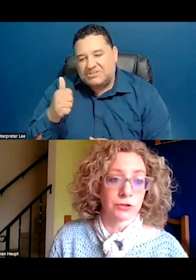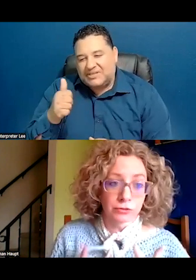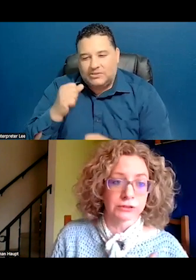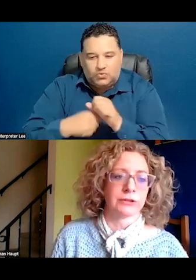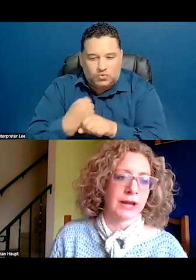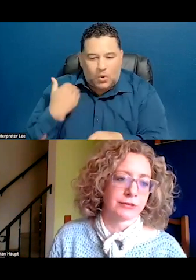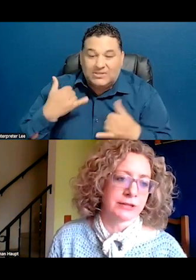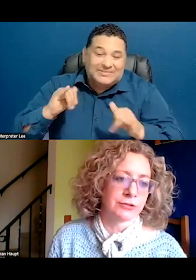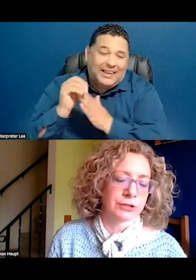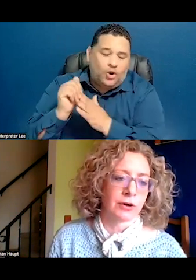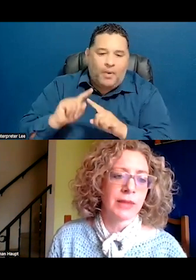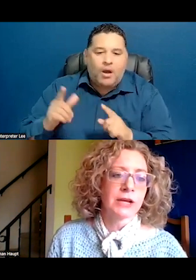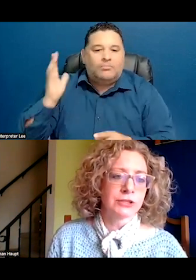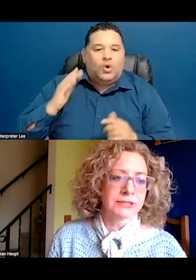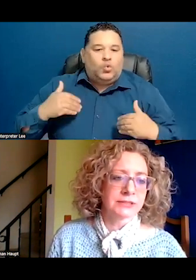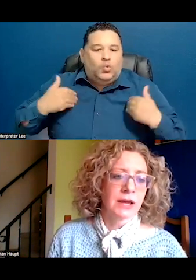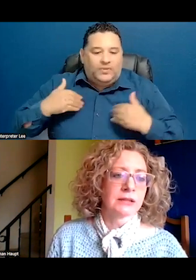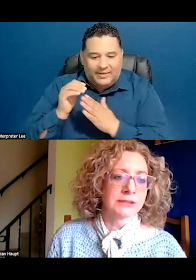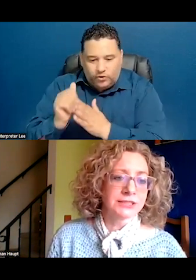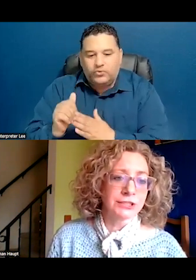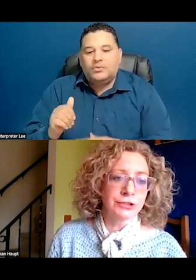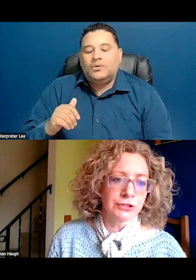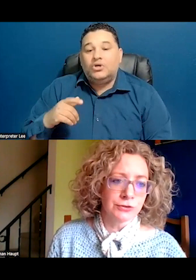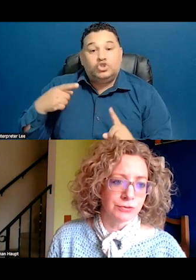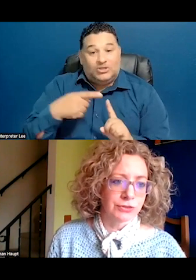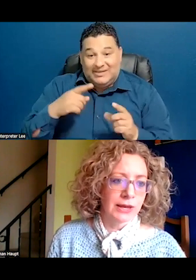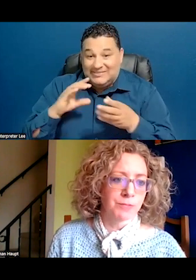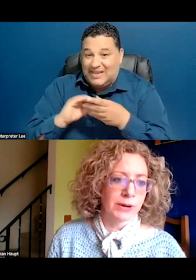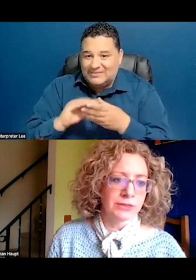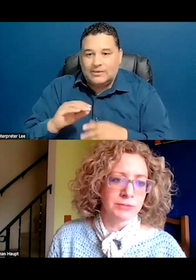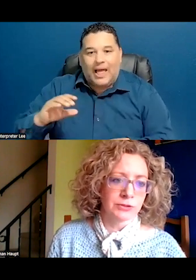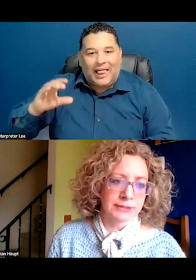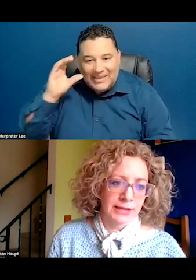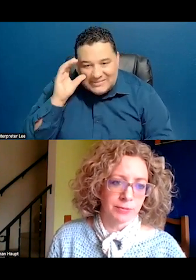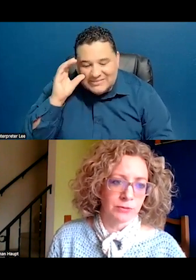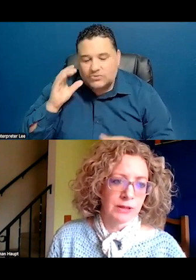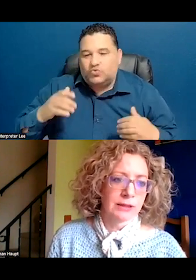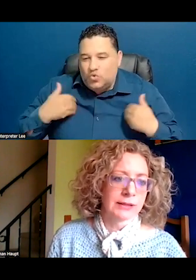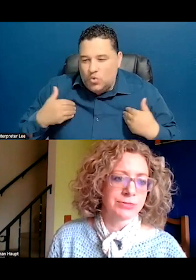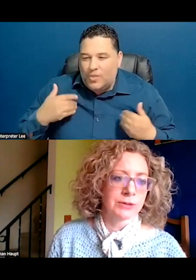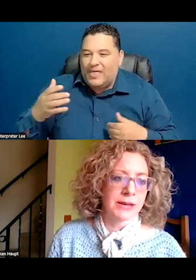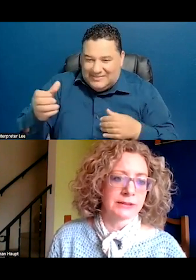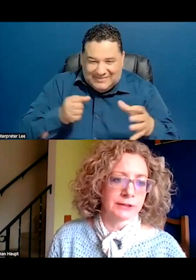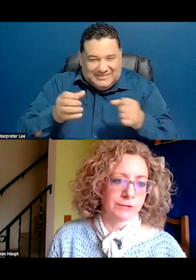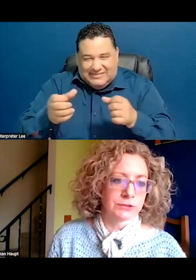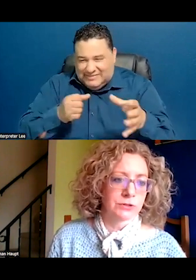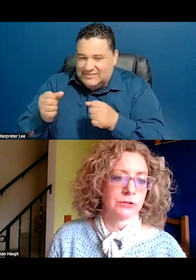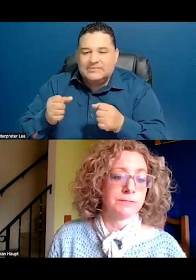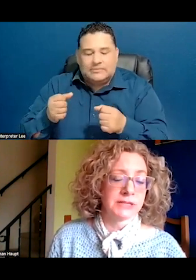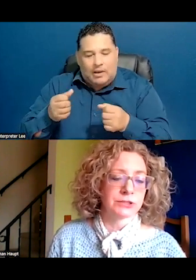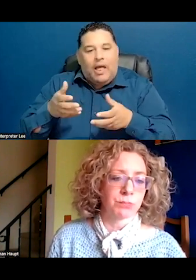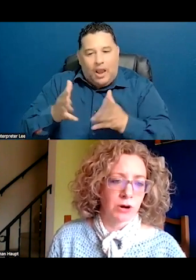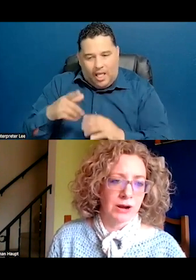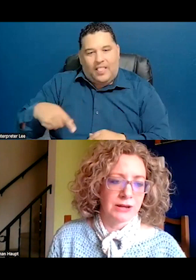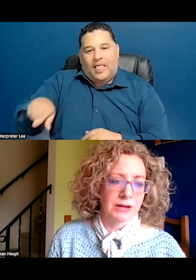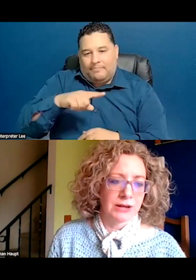she was a youth leader 9 or 10 years ago. She says, listen to youth and bring them to the table. Let them make a difference. You'd